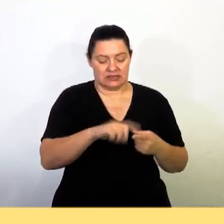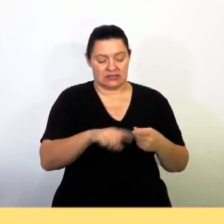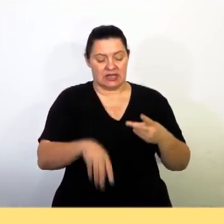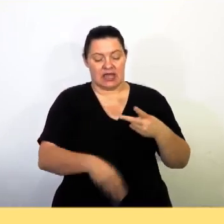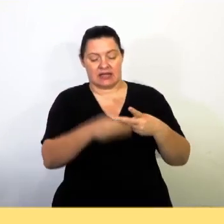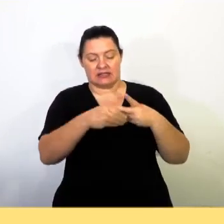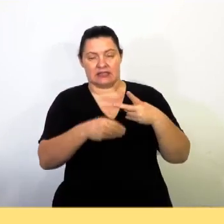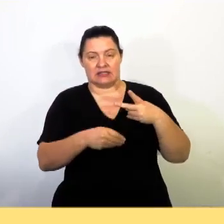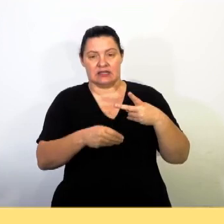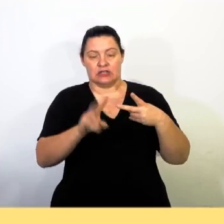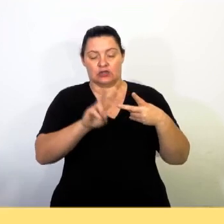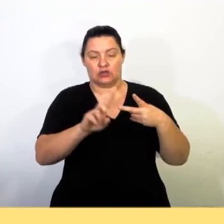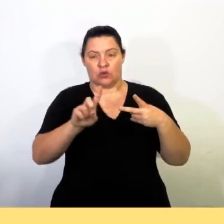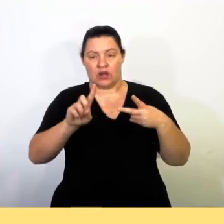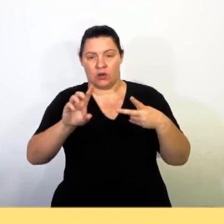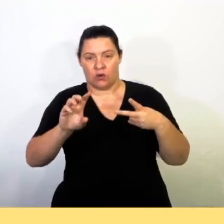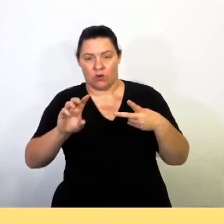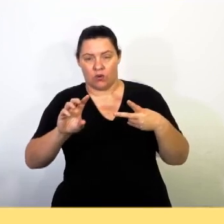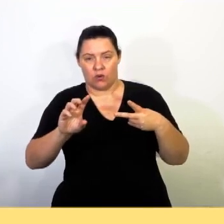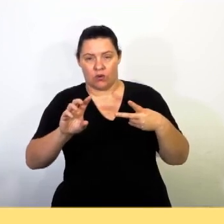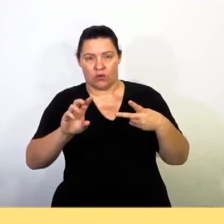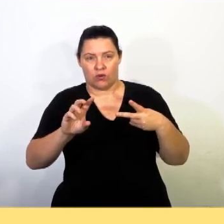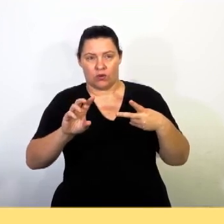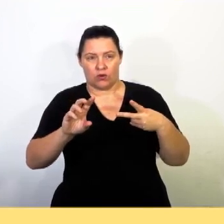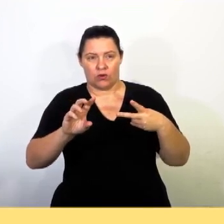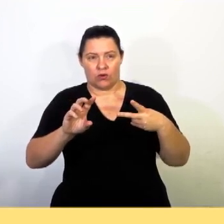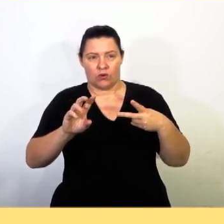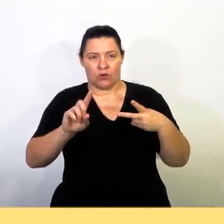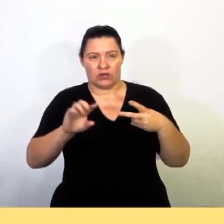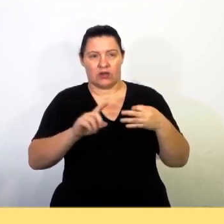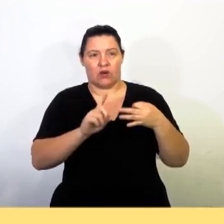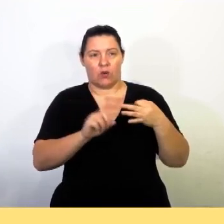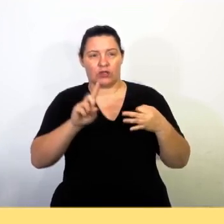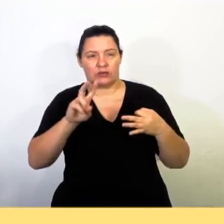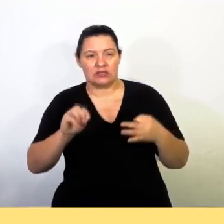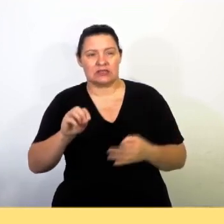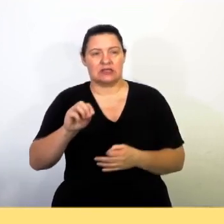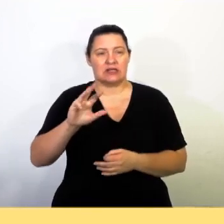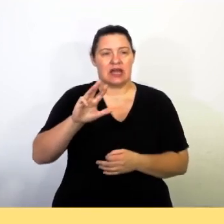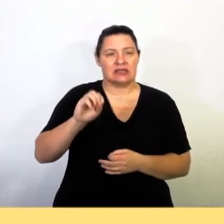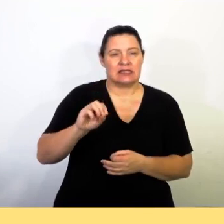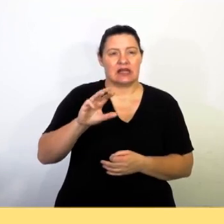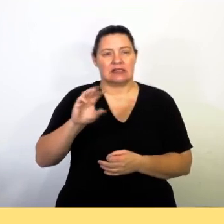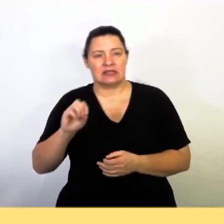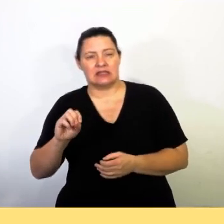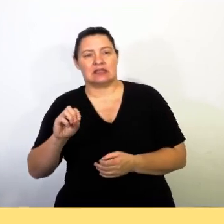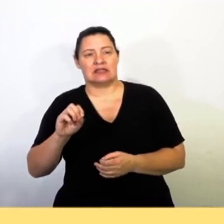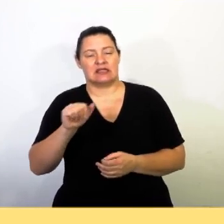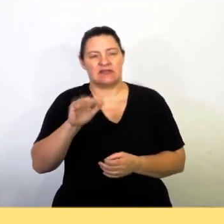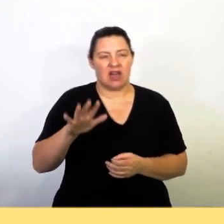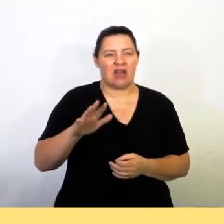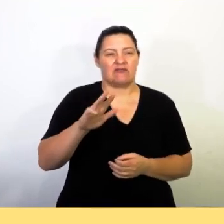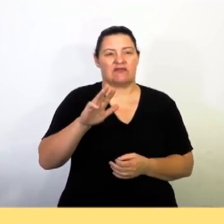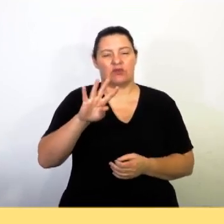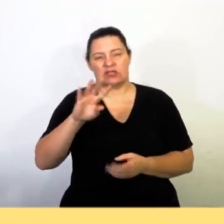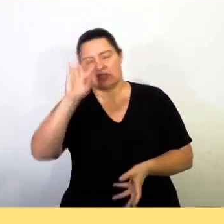40 plus your 210, your 120, your 215, your 90, another 90, 65, and